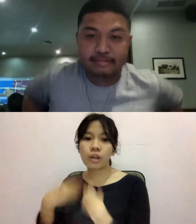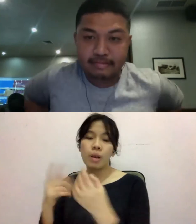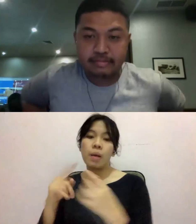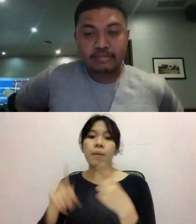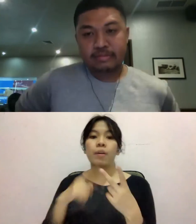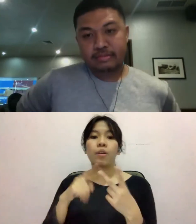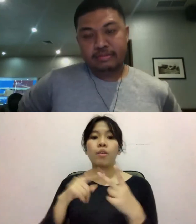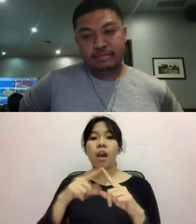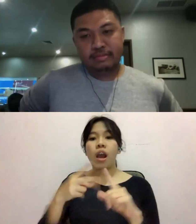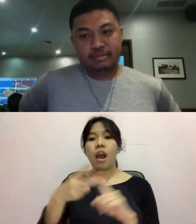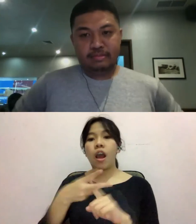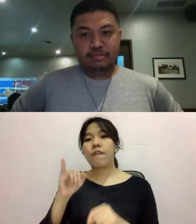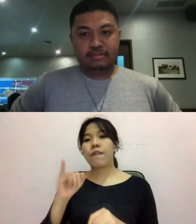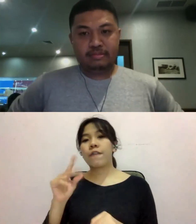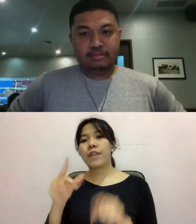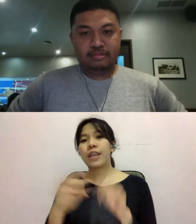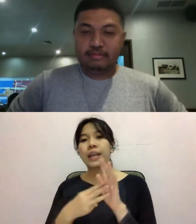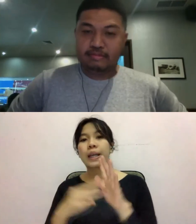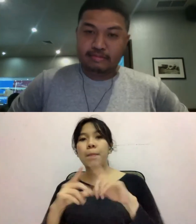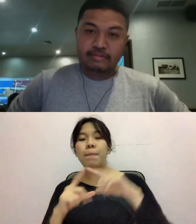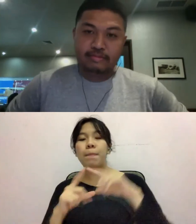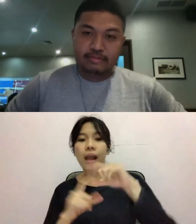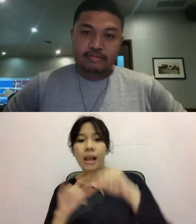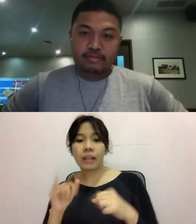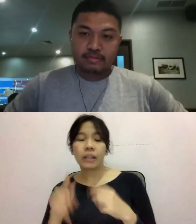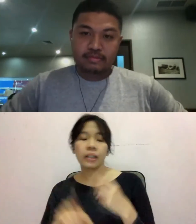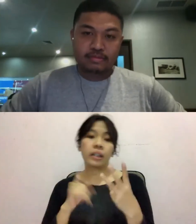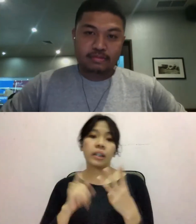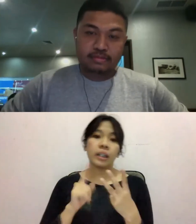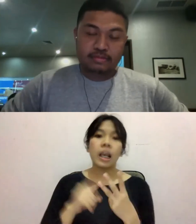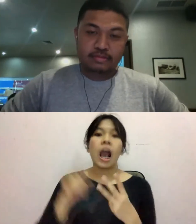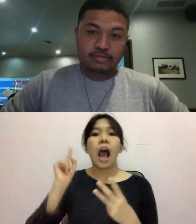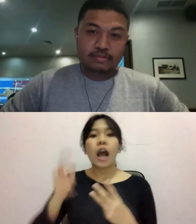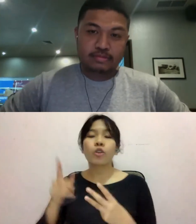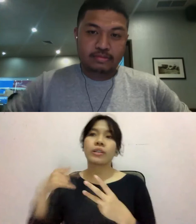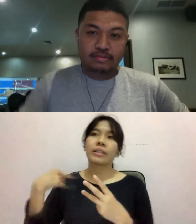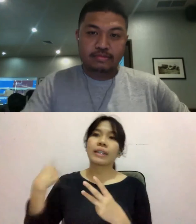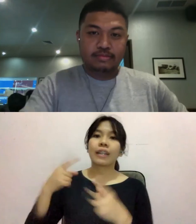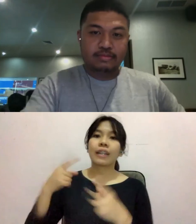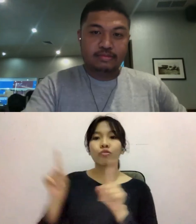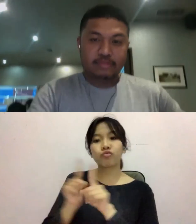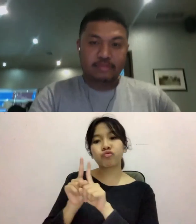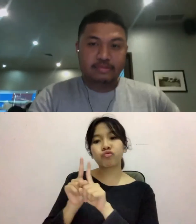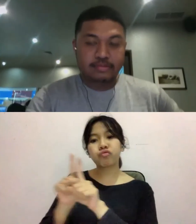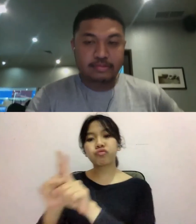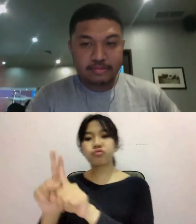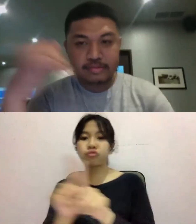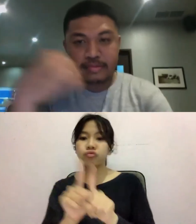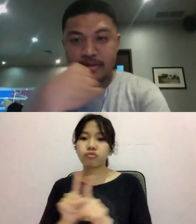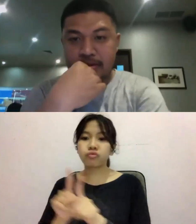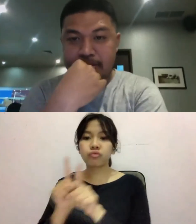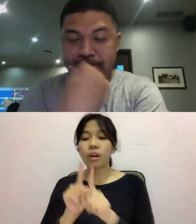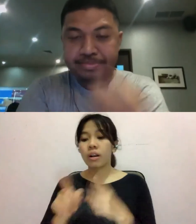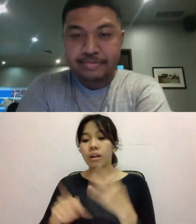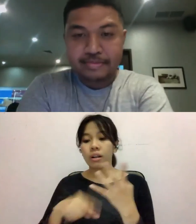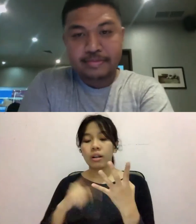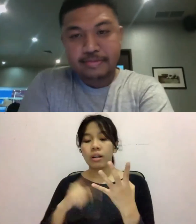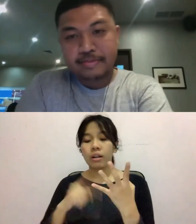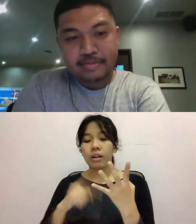time, gifts, acts of service, and also physical touch. And I think everyone generally has their